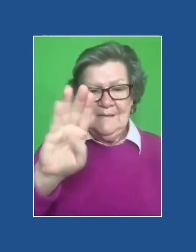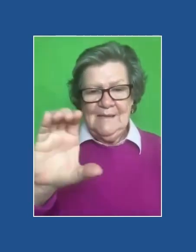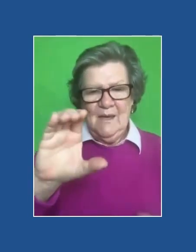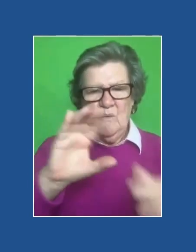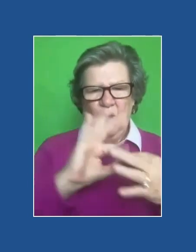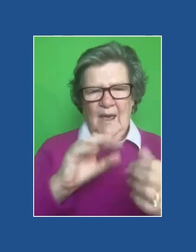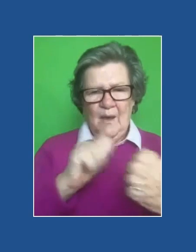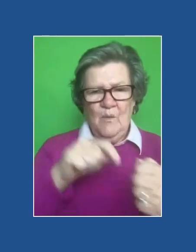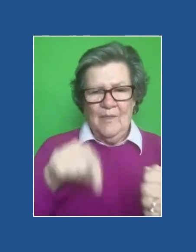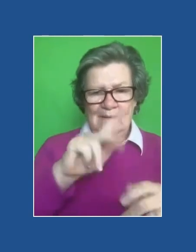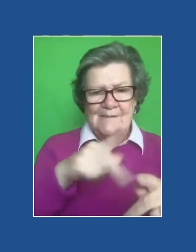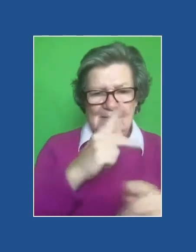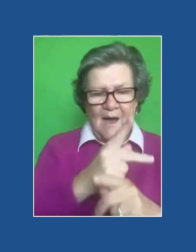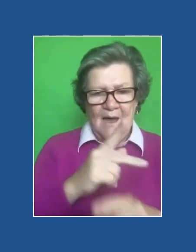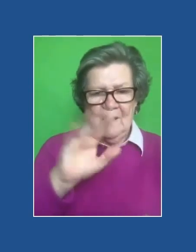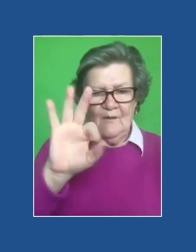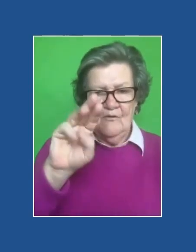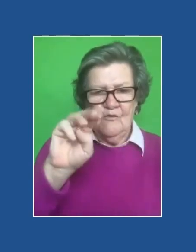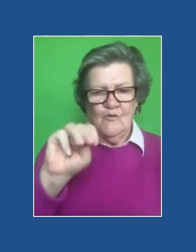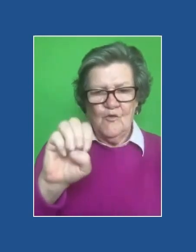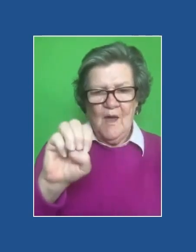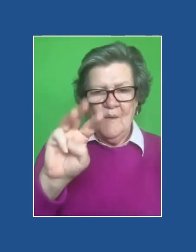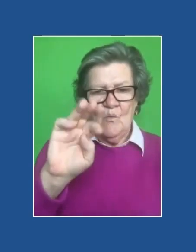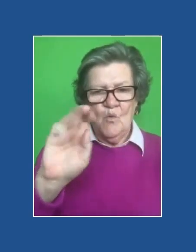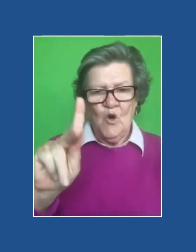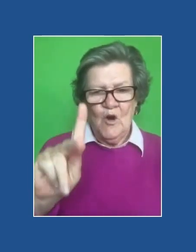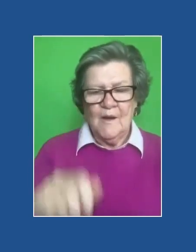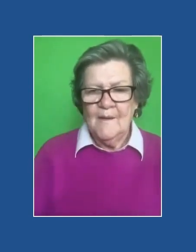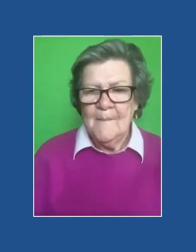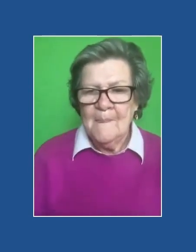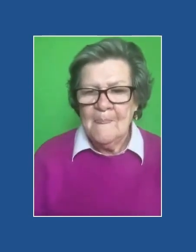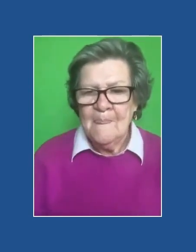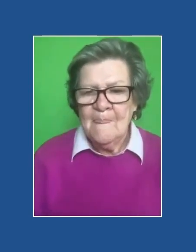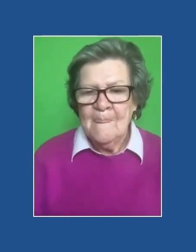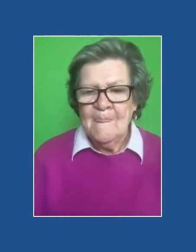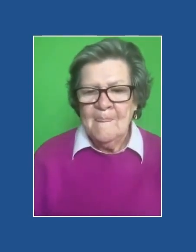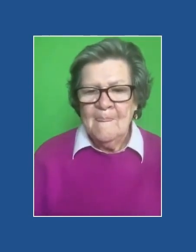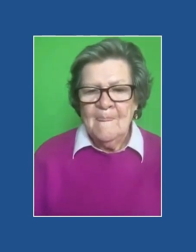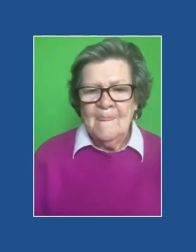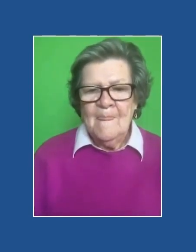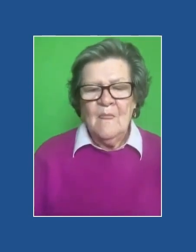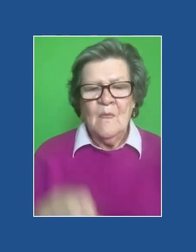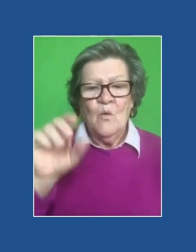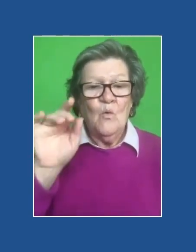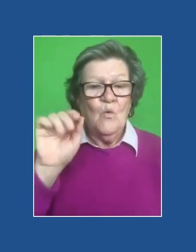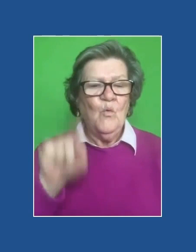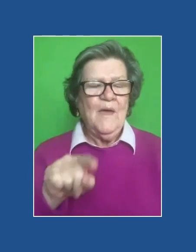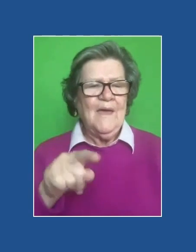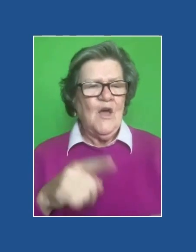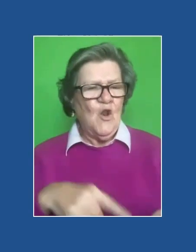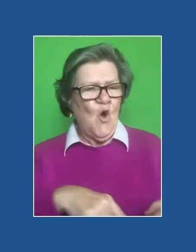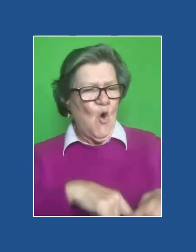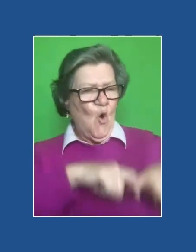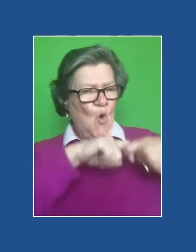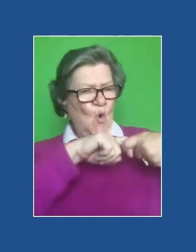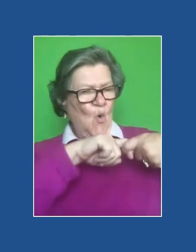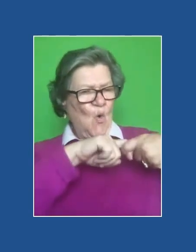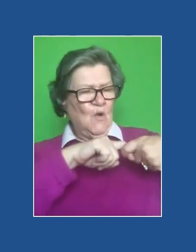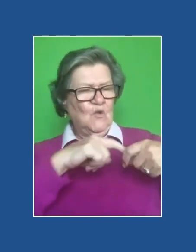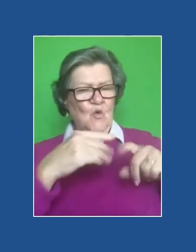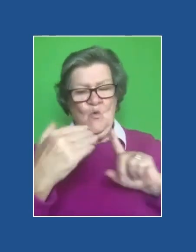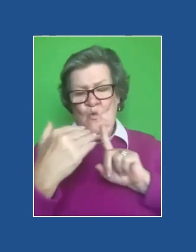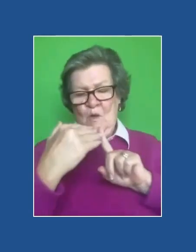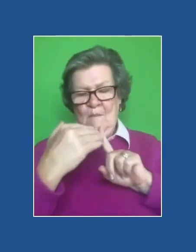framework. So MBC can really serve as a grounding force that can help us press pause and remind us to share this regular